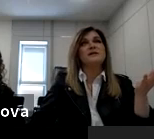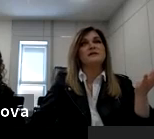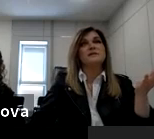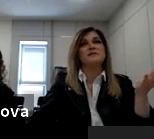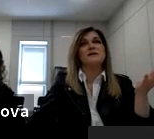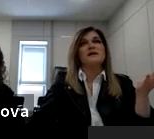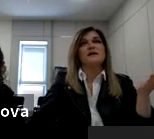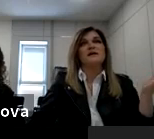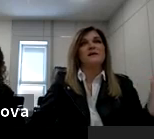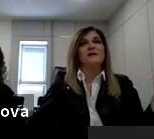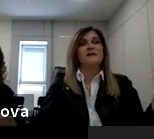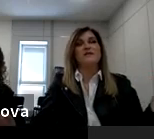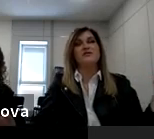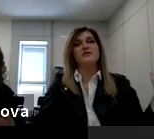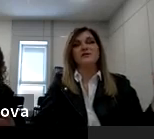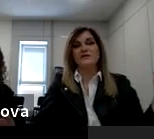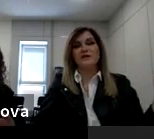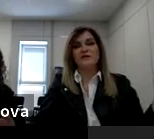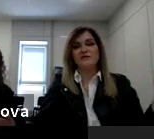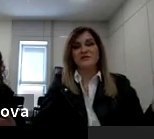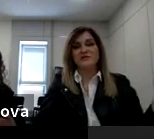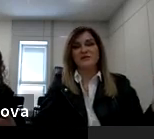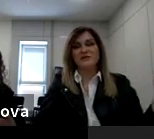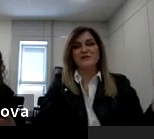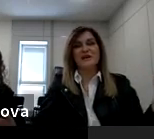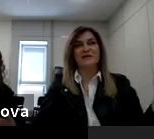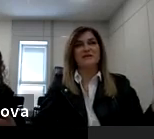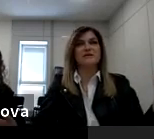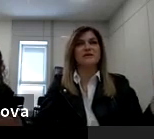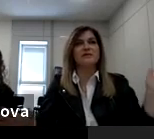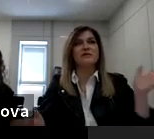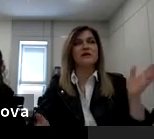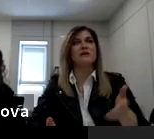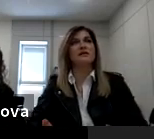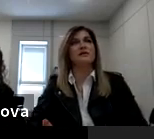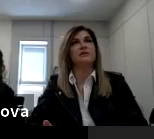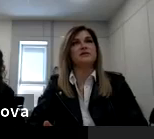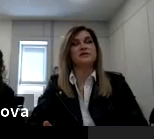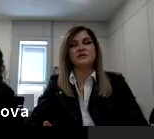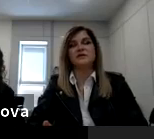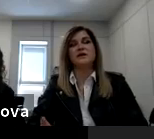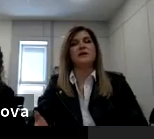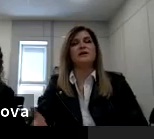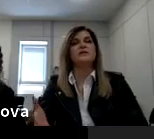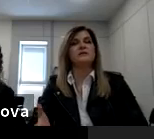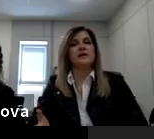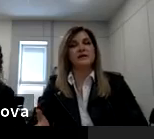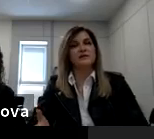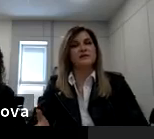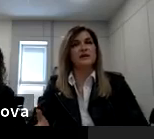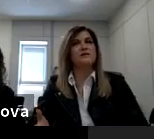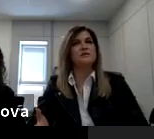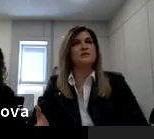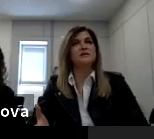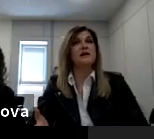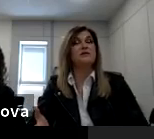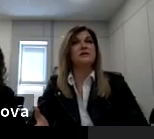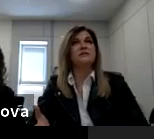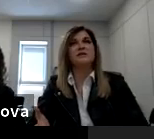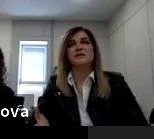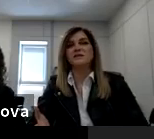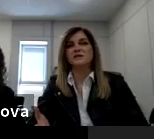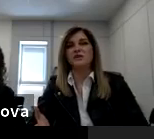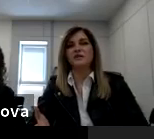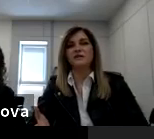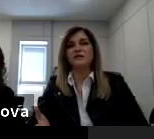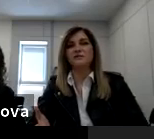our plans. Actually, we finished with Uliana. So if you have any questions, you can write it down now.